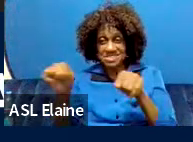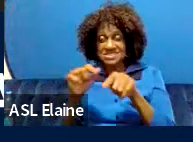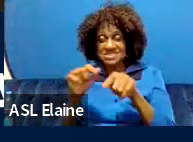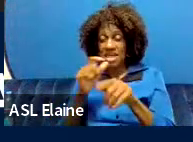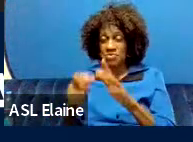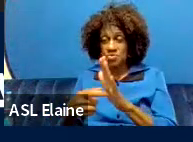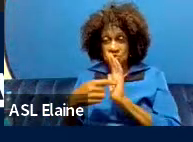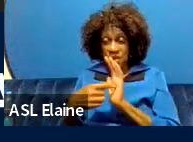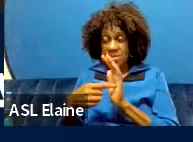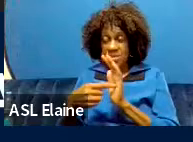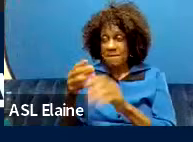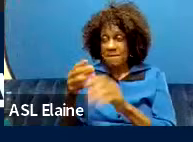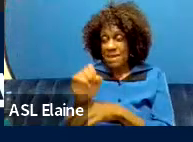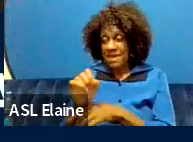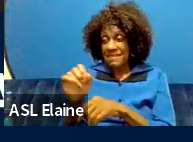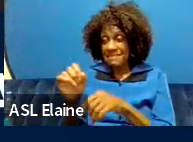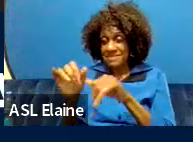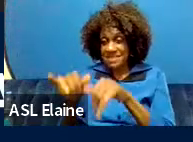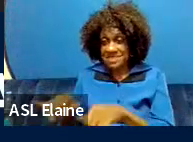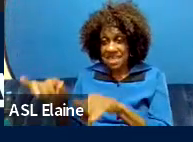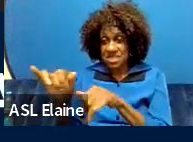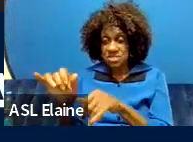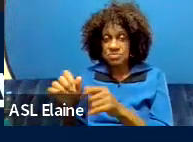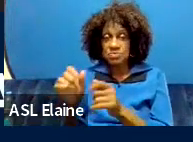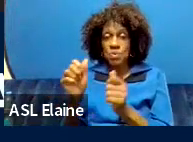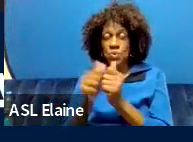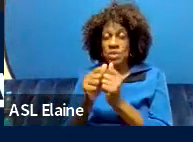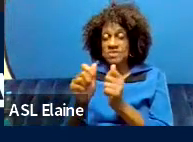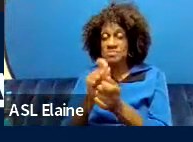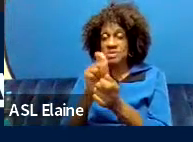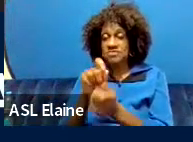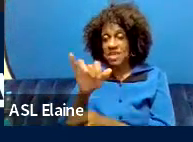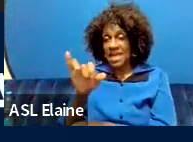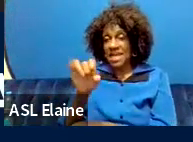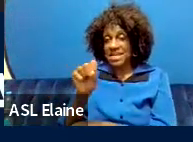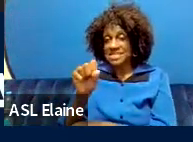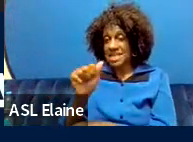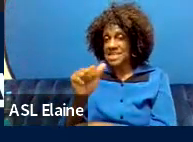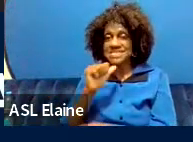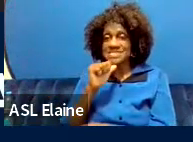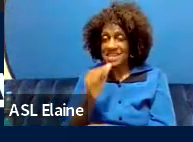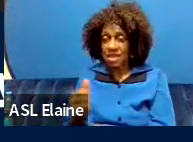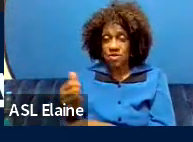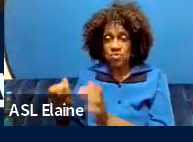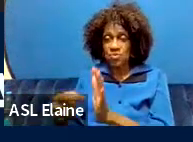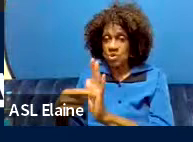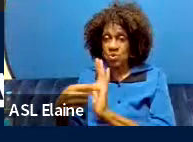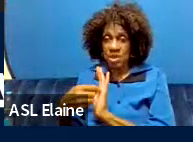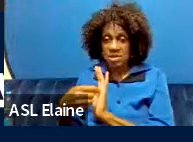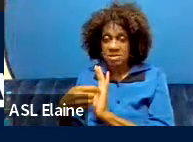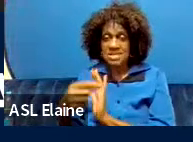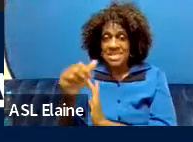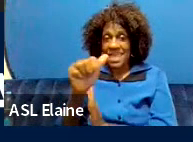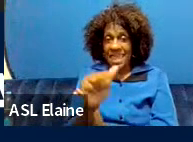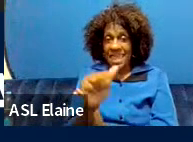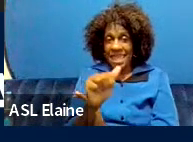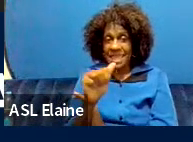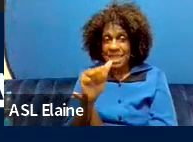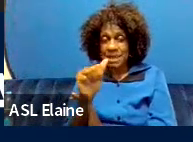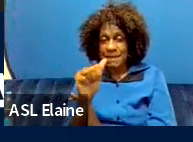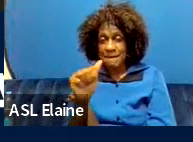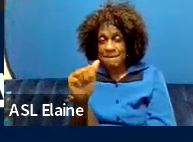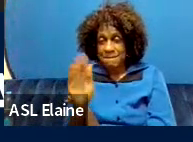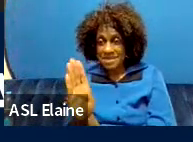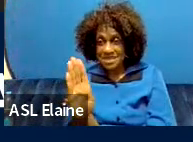the standards, compliance with the specified ISA is not required. The ABA, the